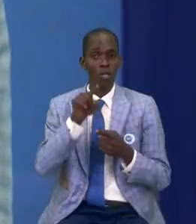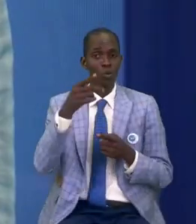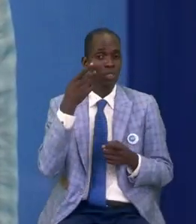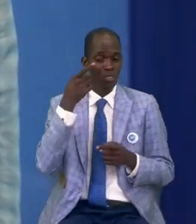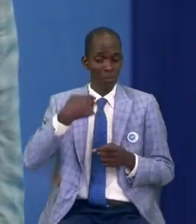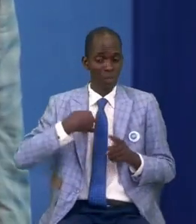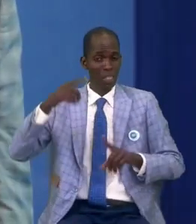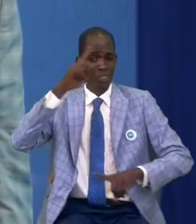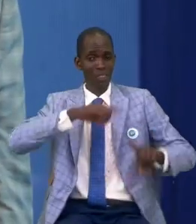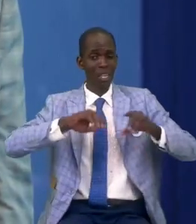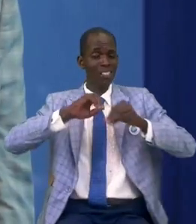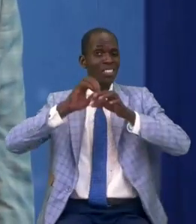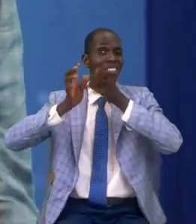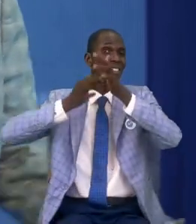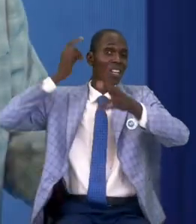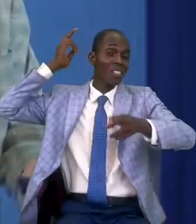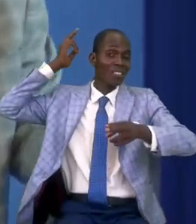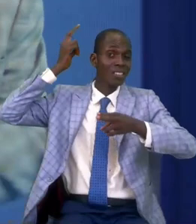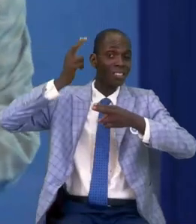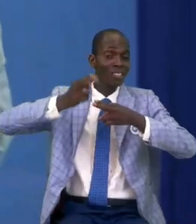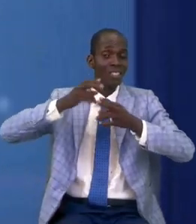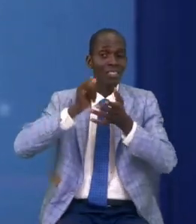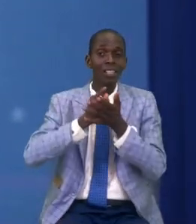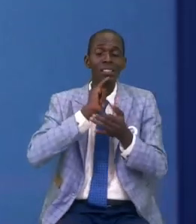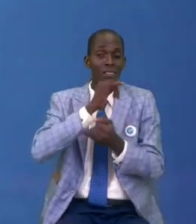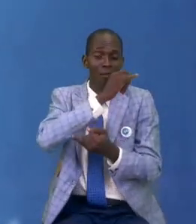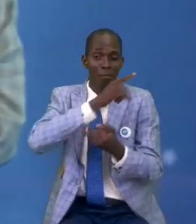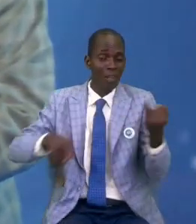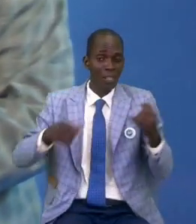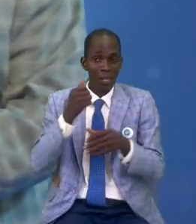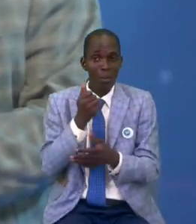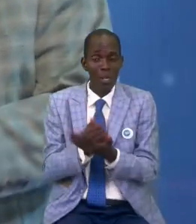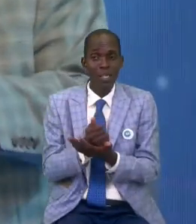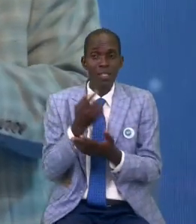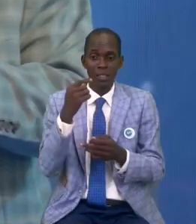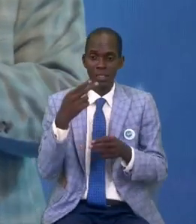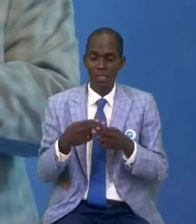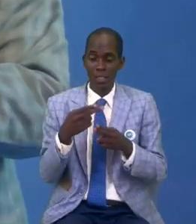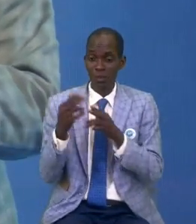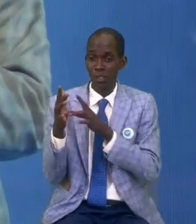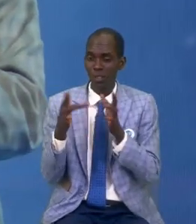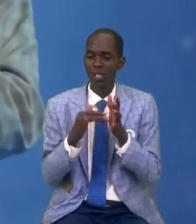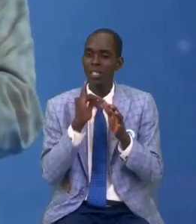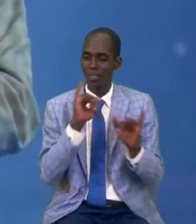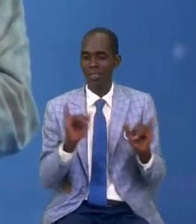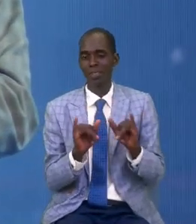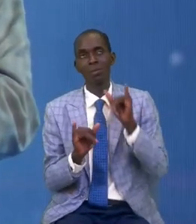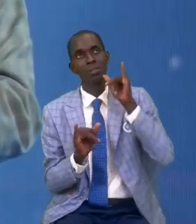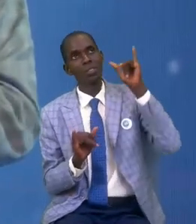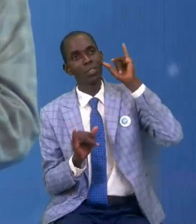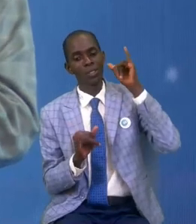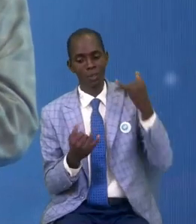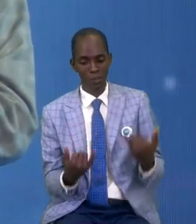Jesus. Still the same. Yesterday, today, and forever. and the mention of that